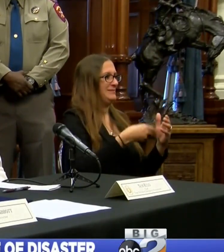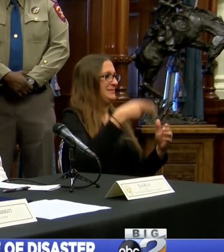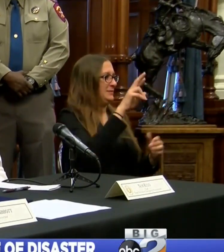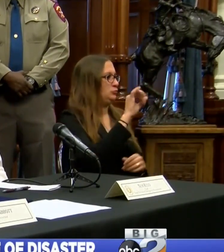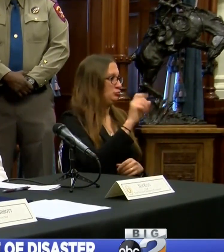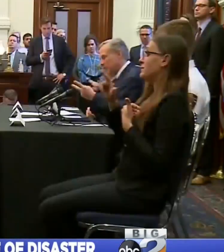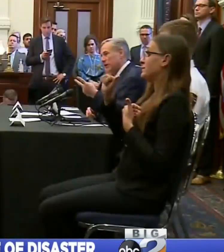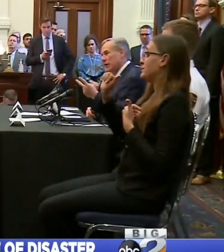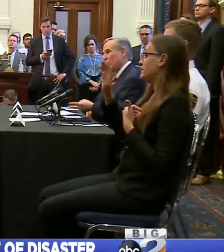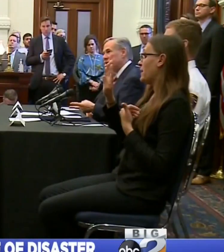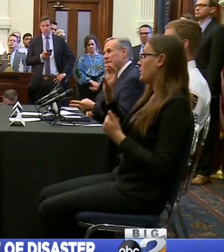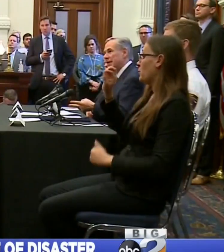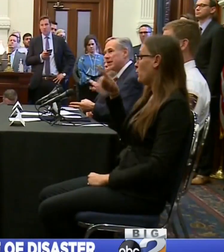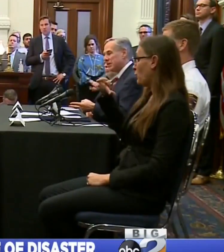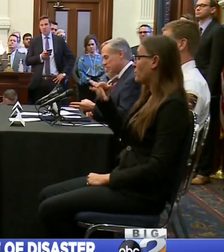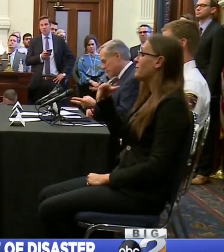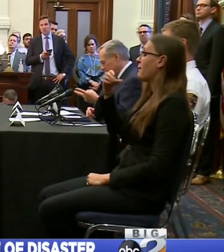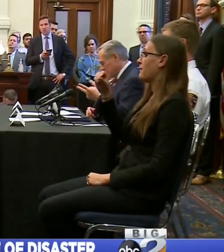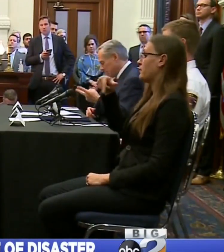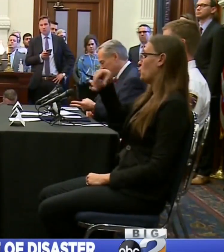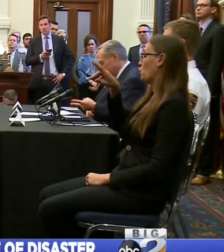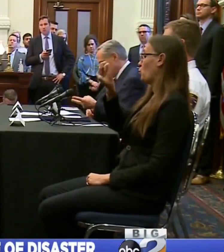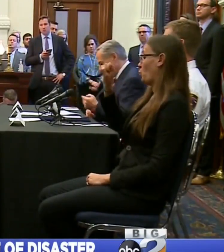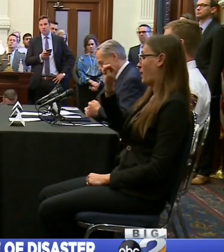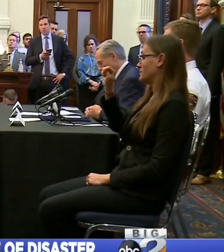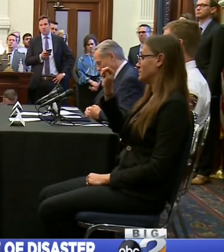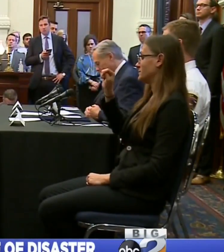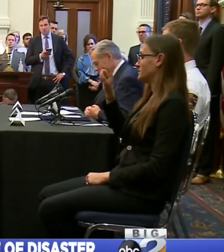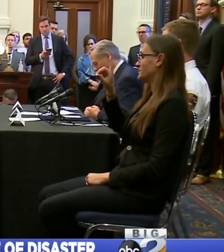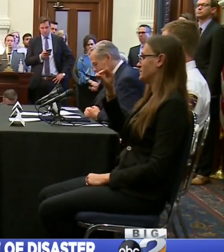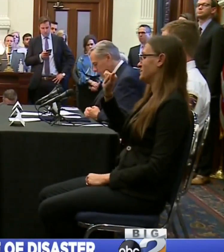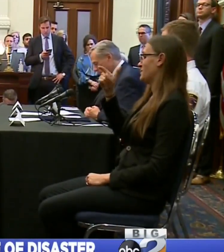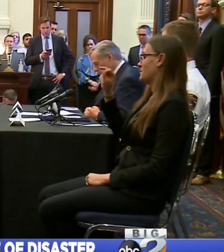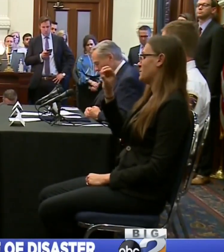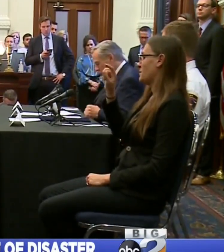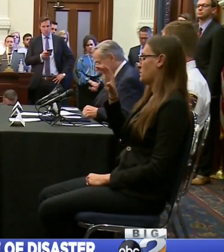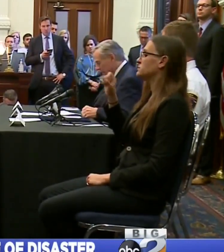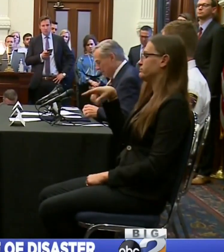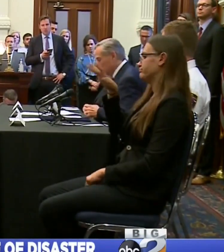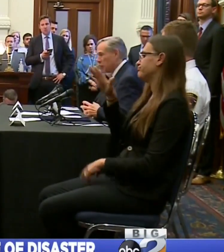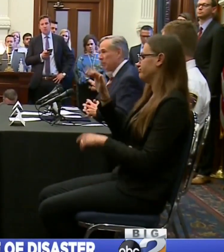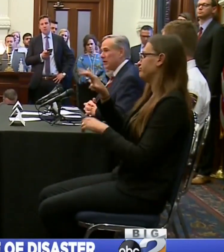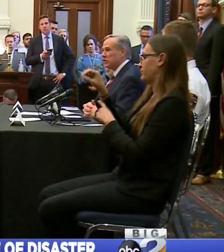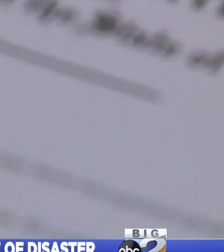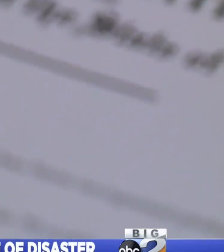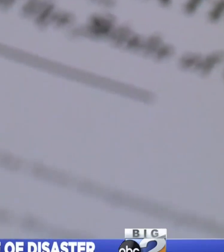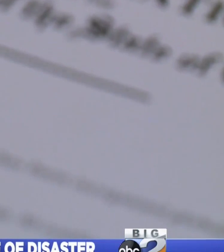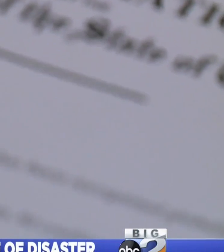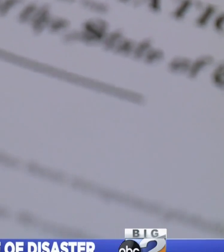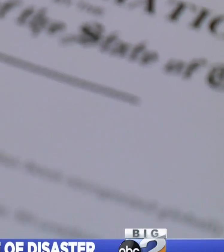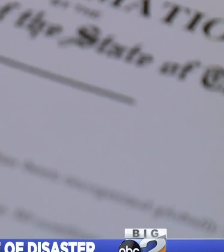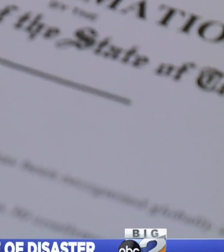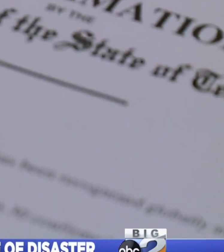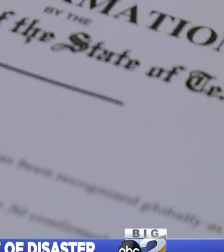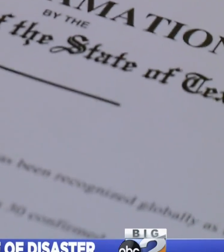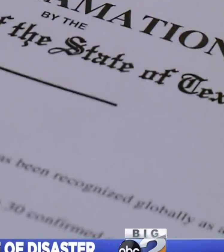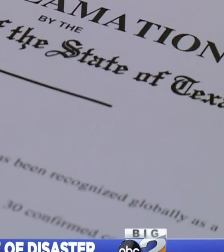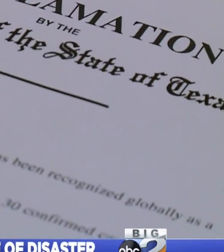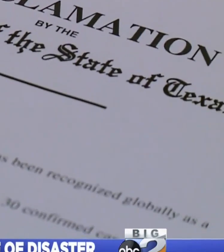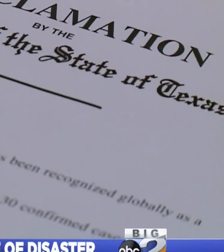high-risk patients. The governor said more could open in Houston, Dallas, and Austin over the next few weeks. Meanwhile, he's directing